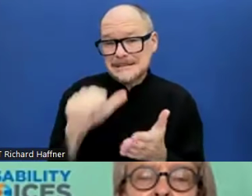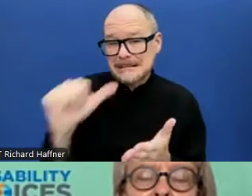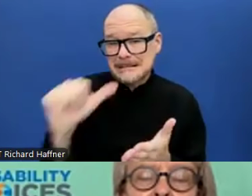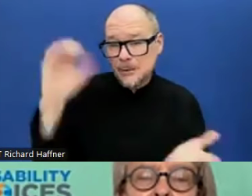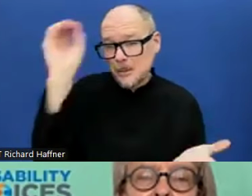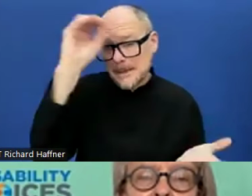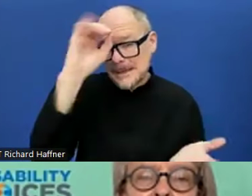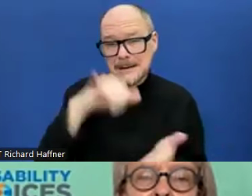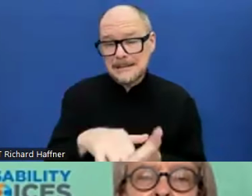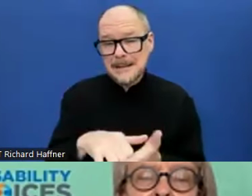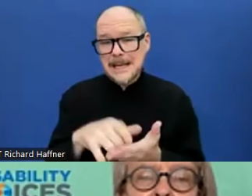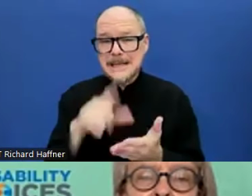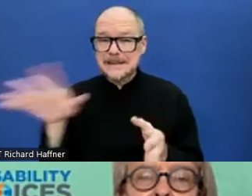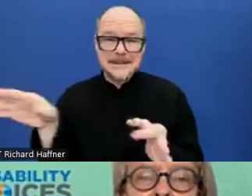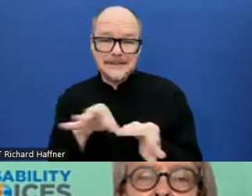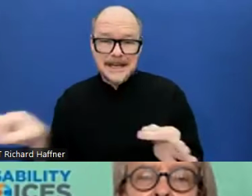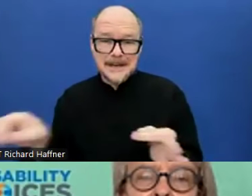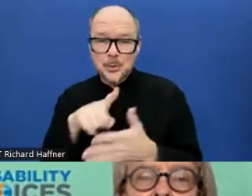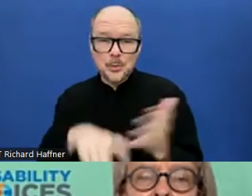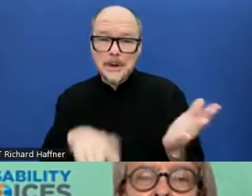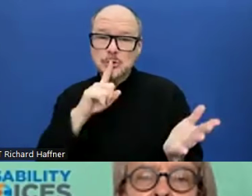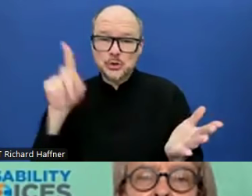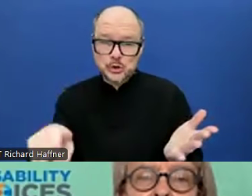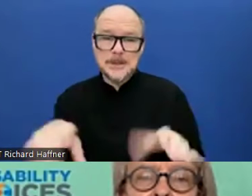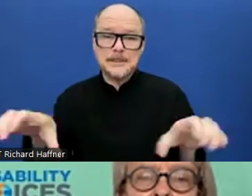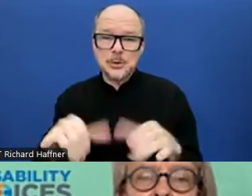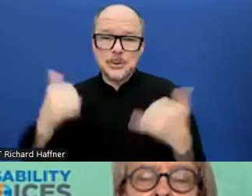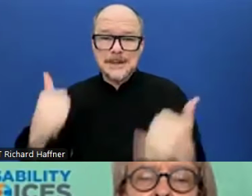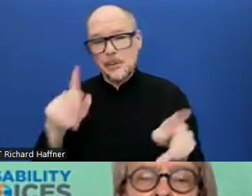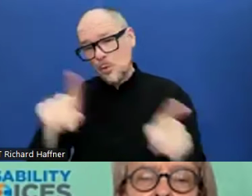a stated fact. What should they be doing according to the law?